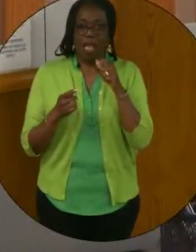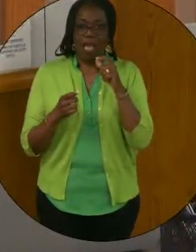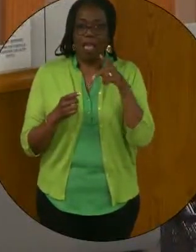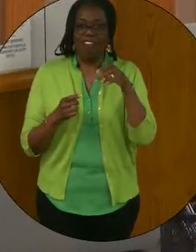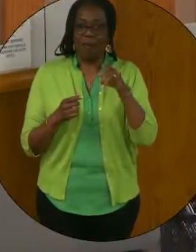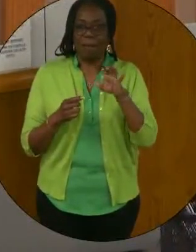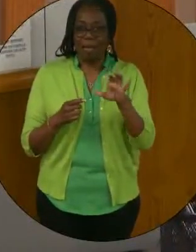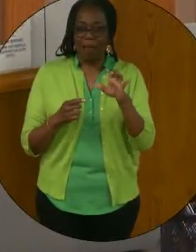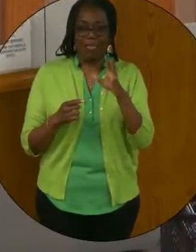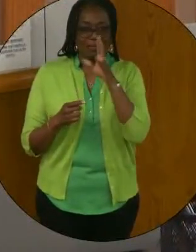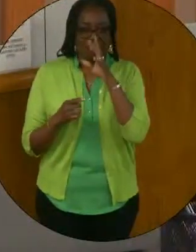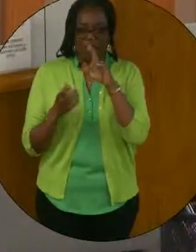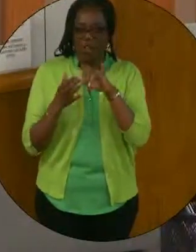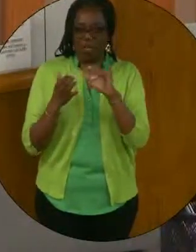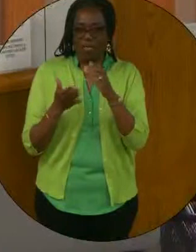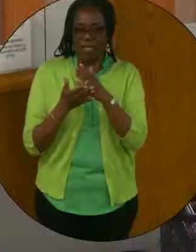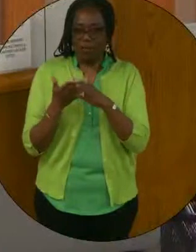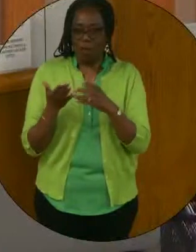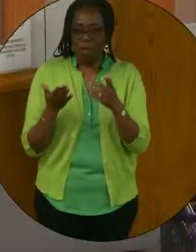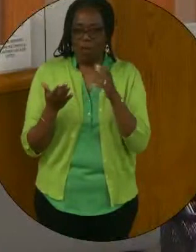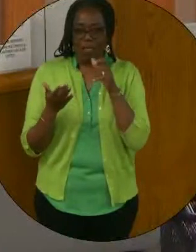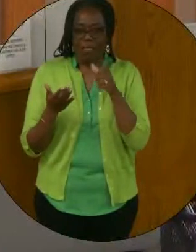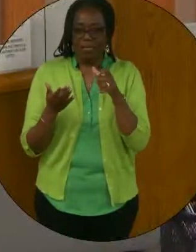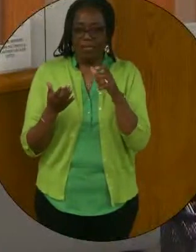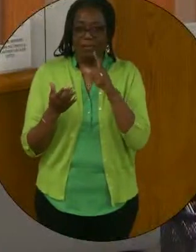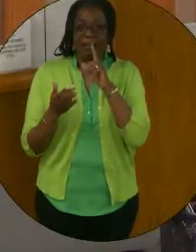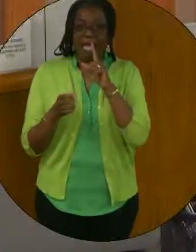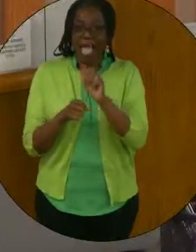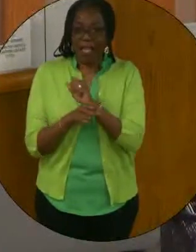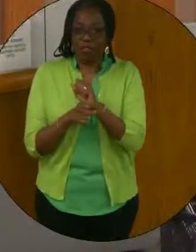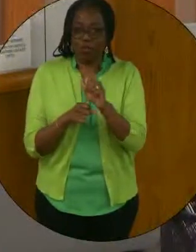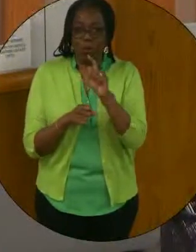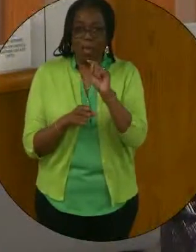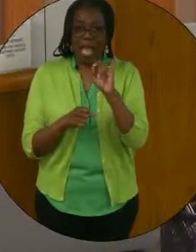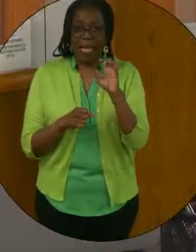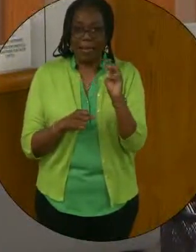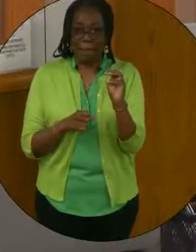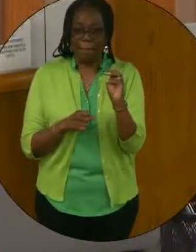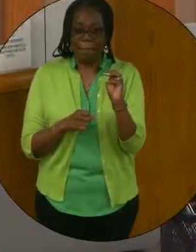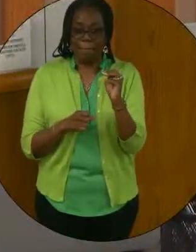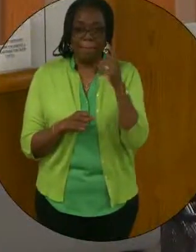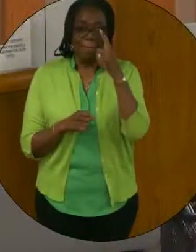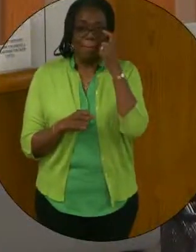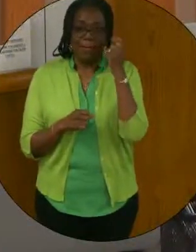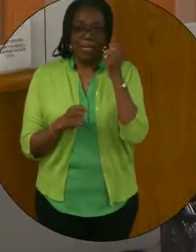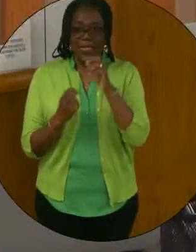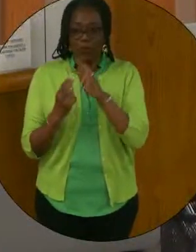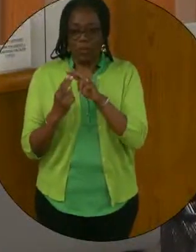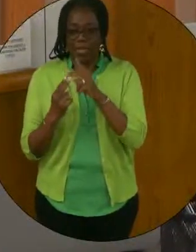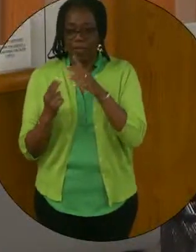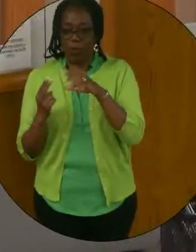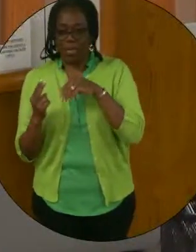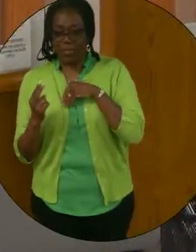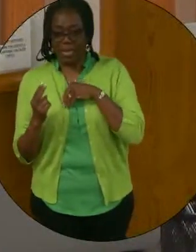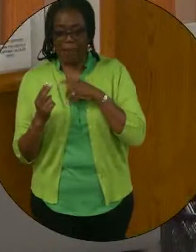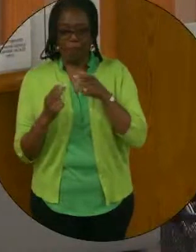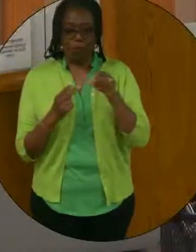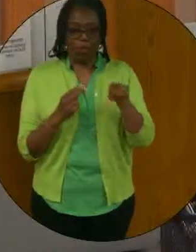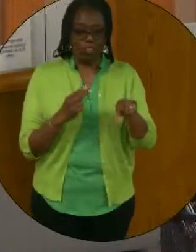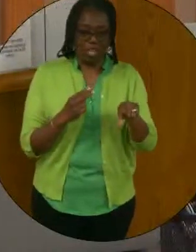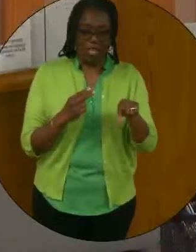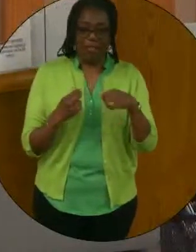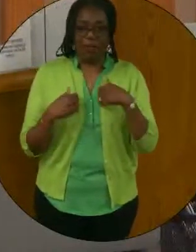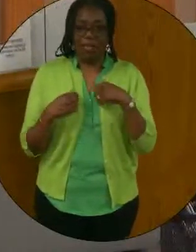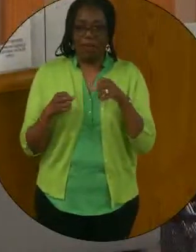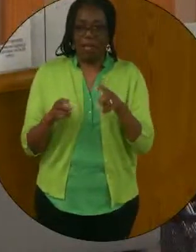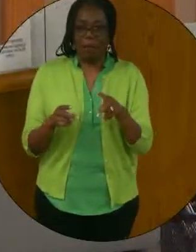speak on this item, to speak on it. This is an action item because we either accept or reject. We have an